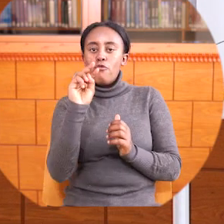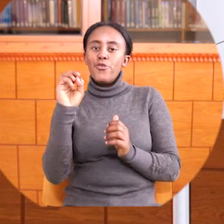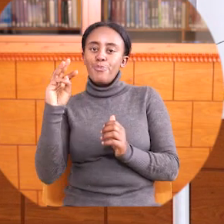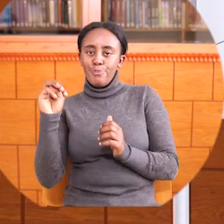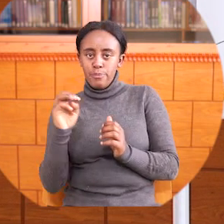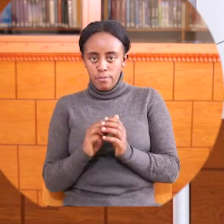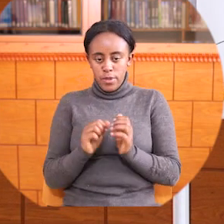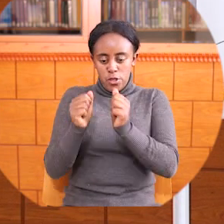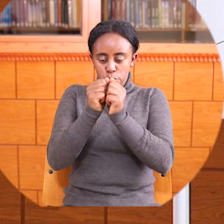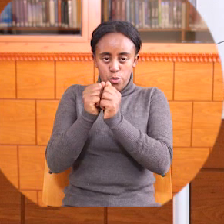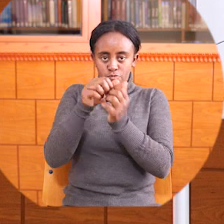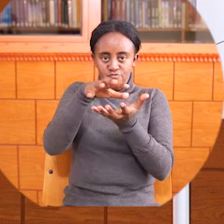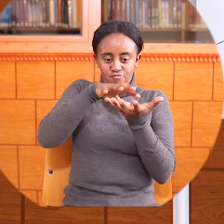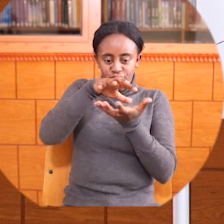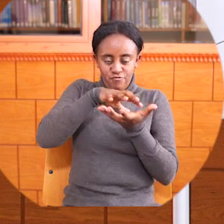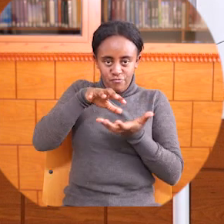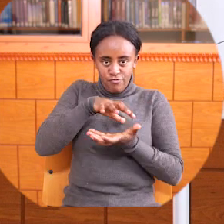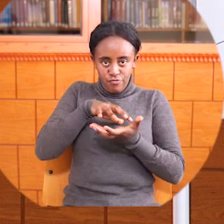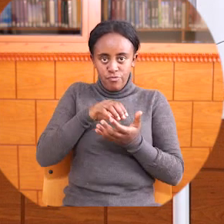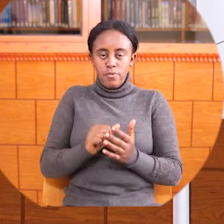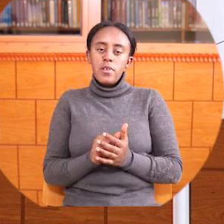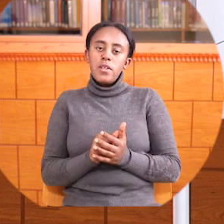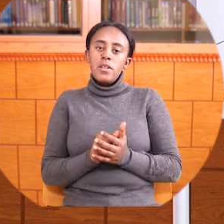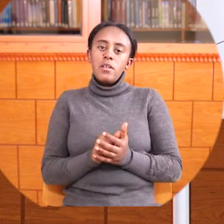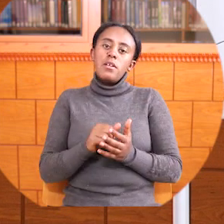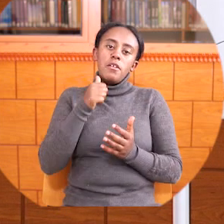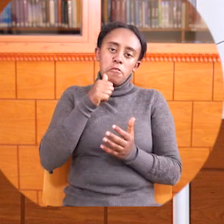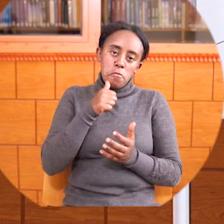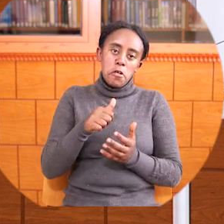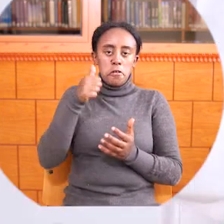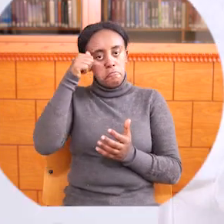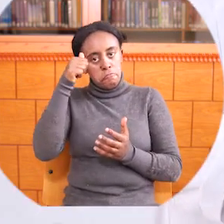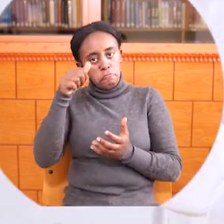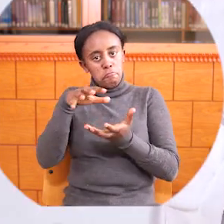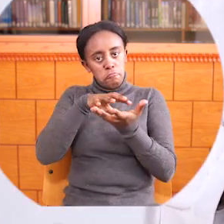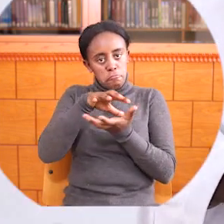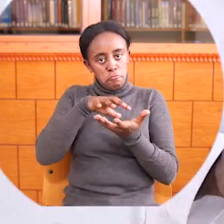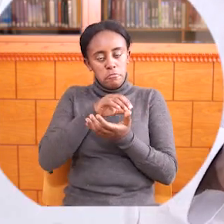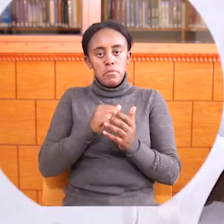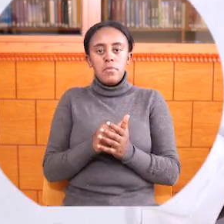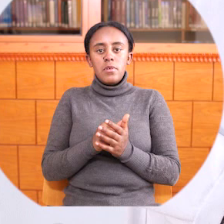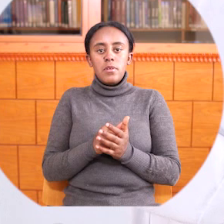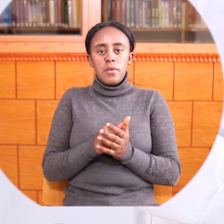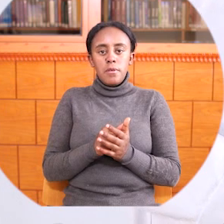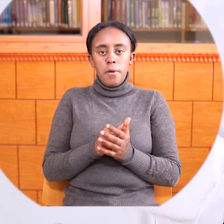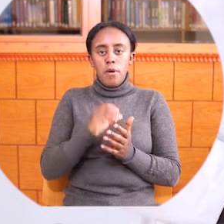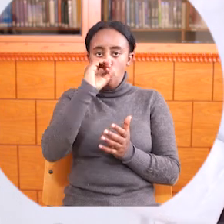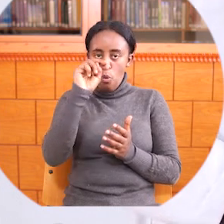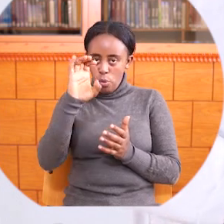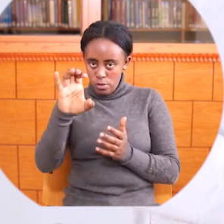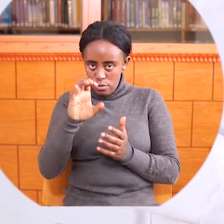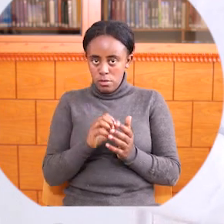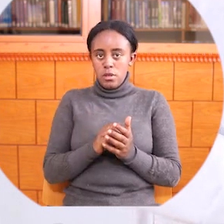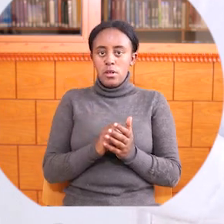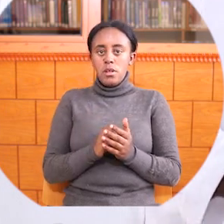The union of male gamete, pollen, and a female gamete, ovule, is called cone. Cone is